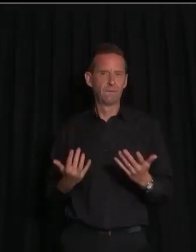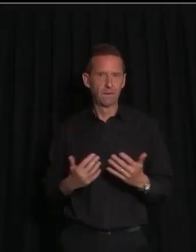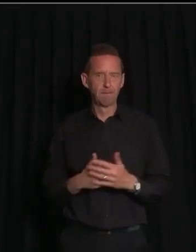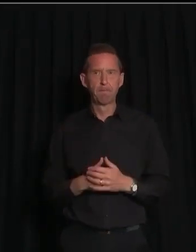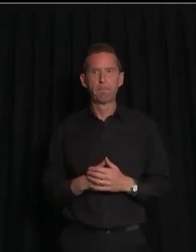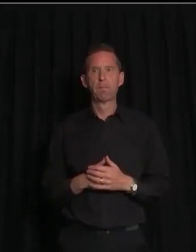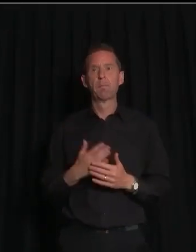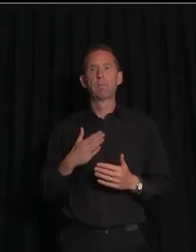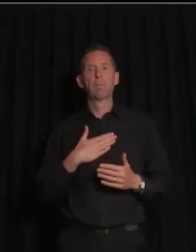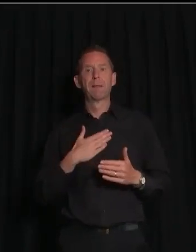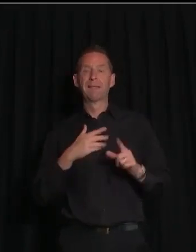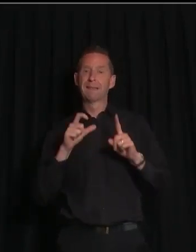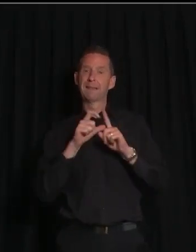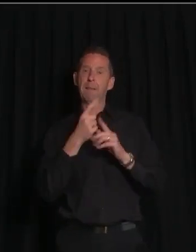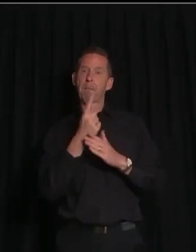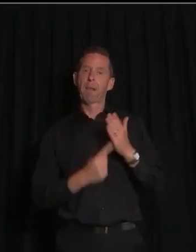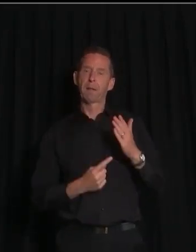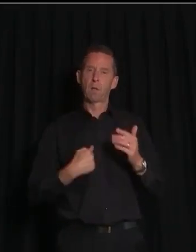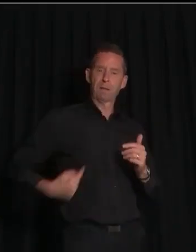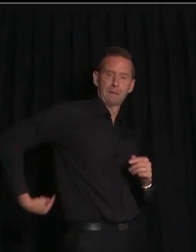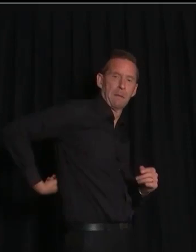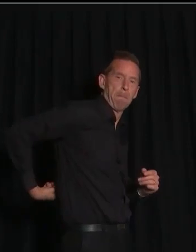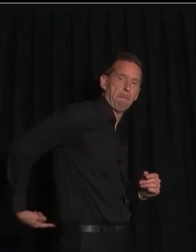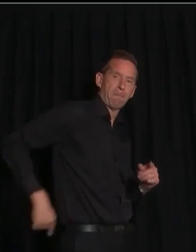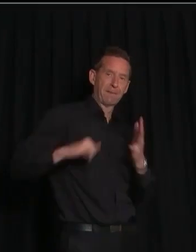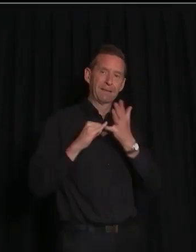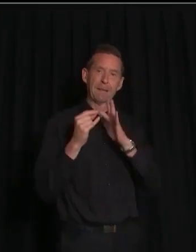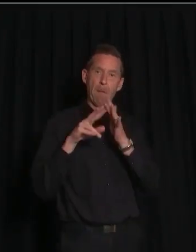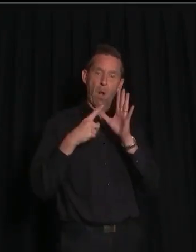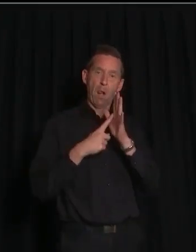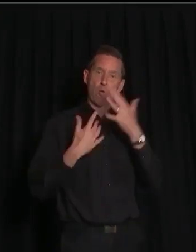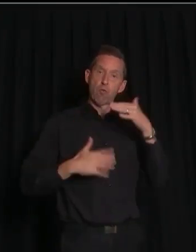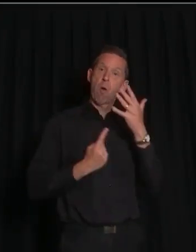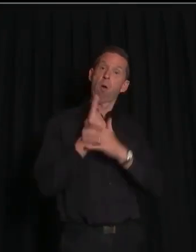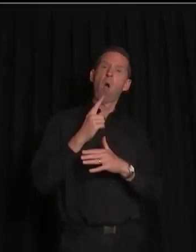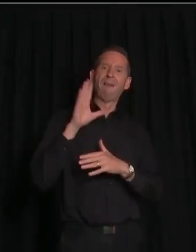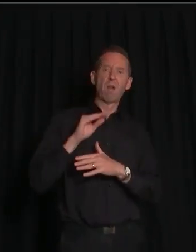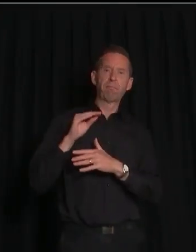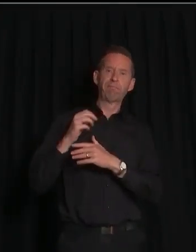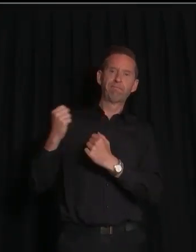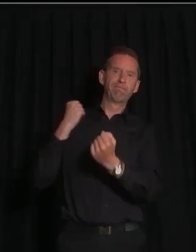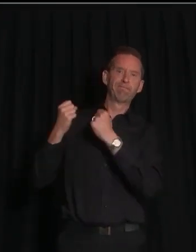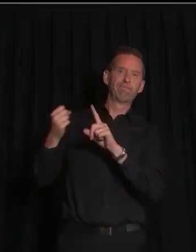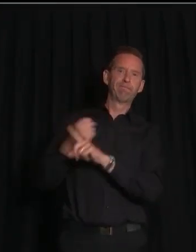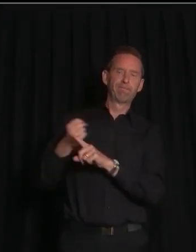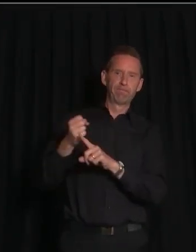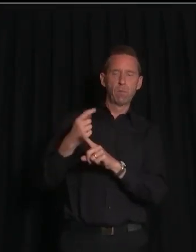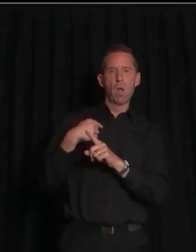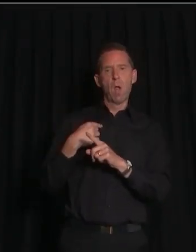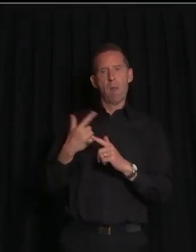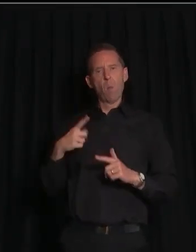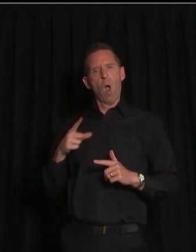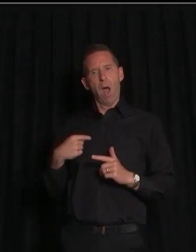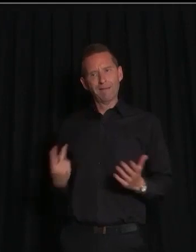my disabilities, my main one, my spinal injury, is as a result of intimate partner violence. So I do a lot of advocacy work around that